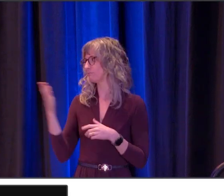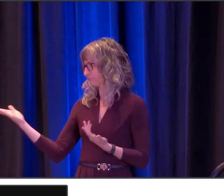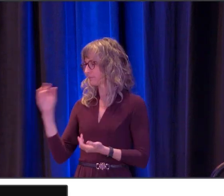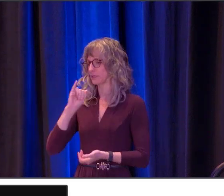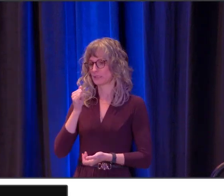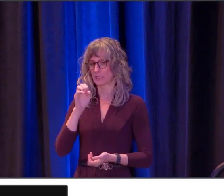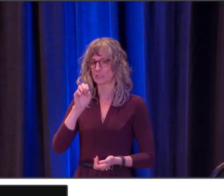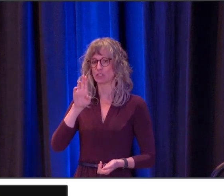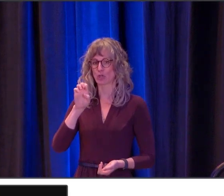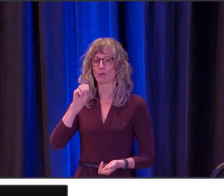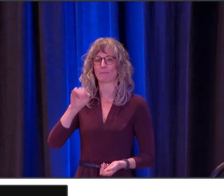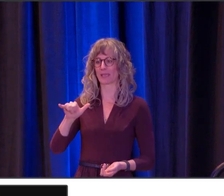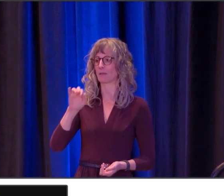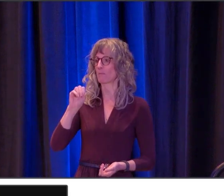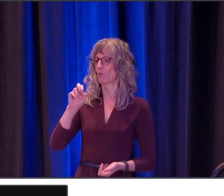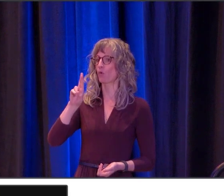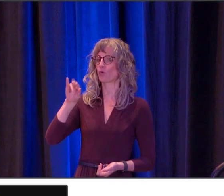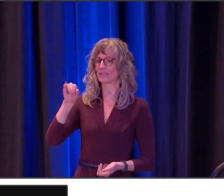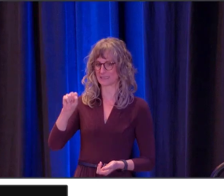Jeremy Morris.